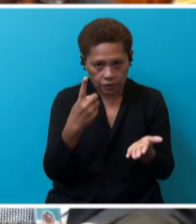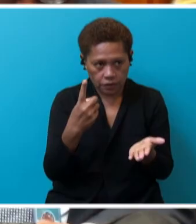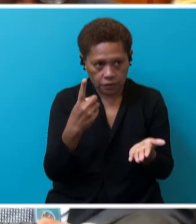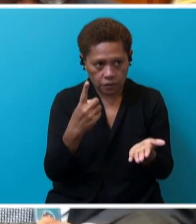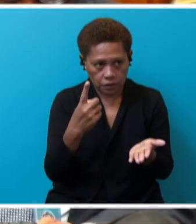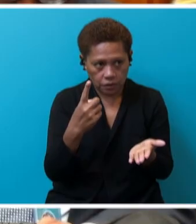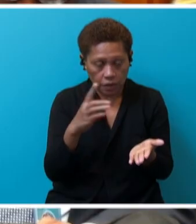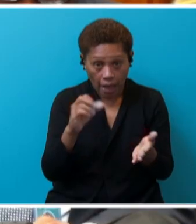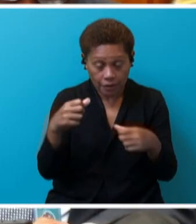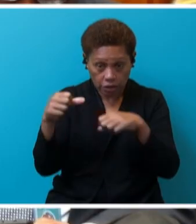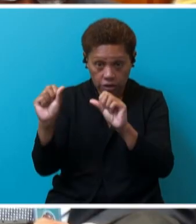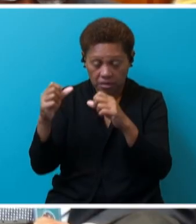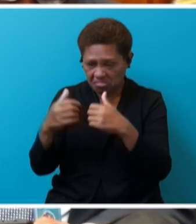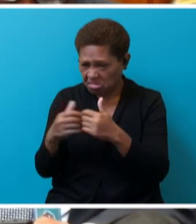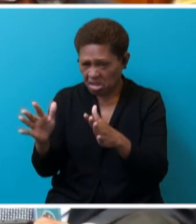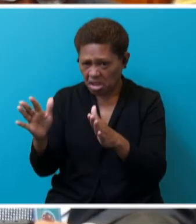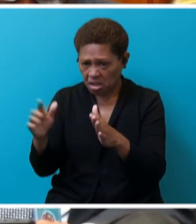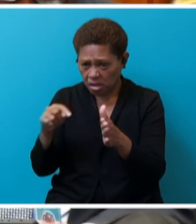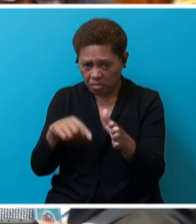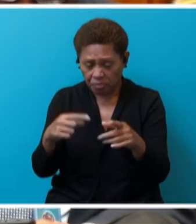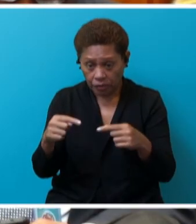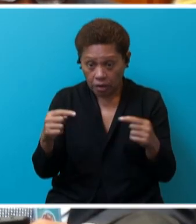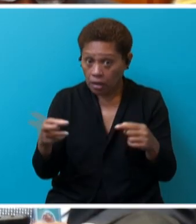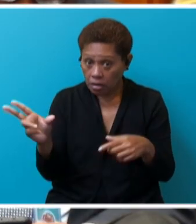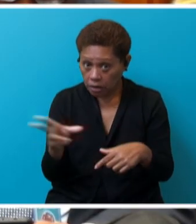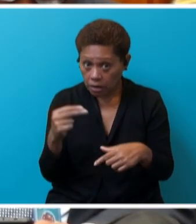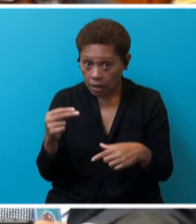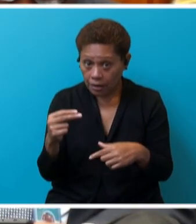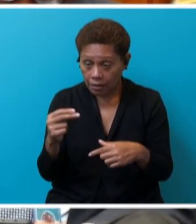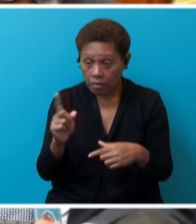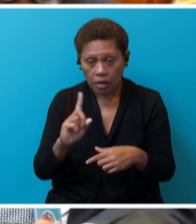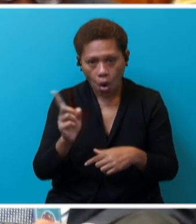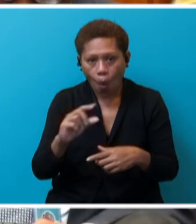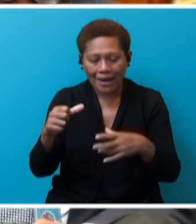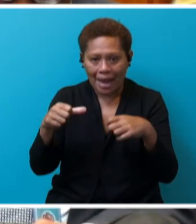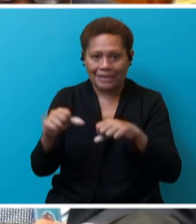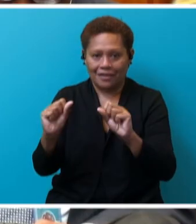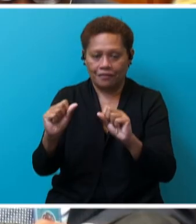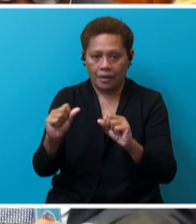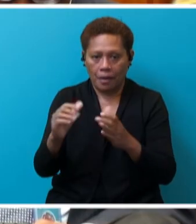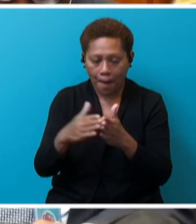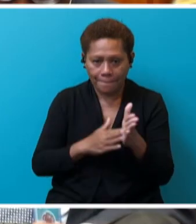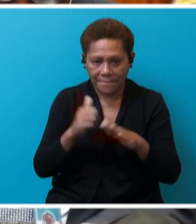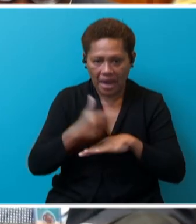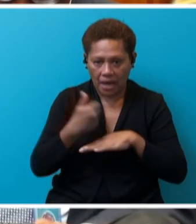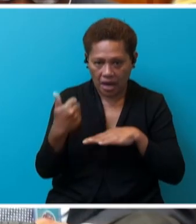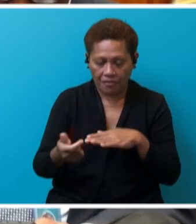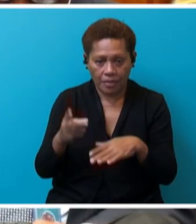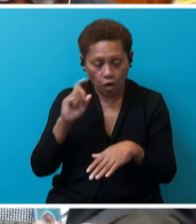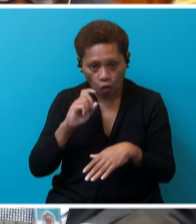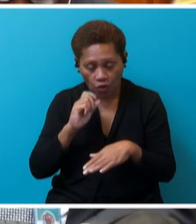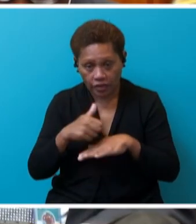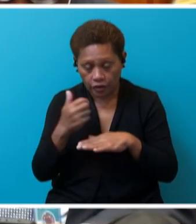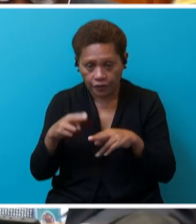has achieved or started or what the coalition government has done, but rather what has been achieved by government, Water Authority of Fiji, given